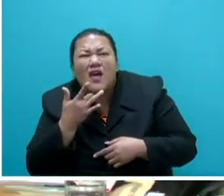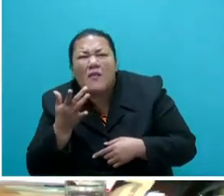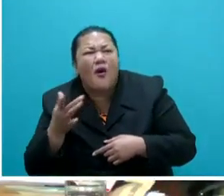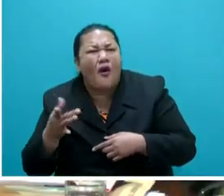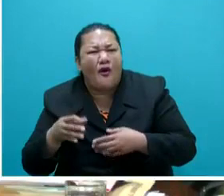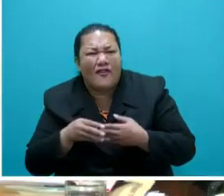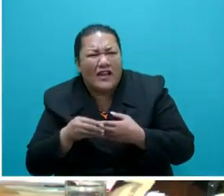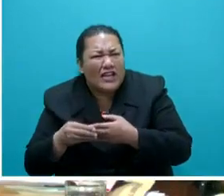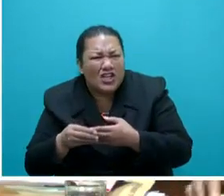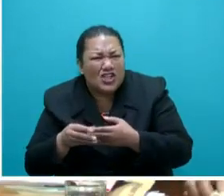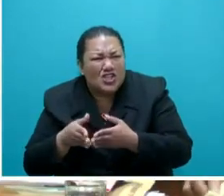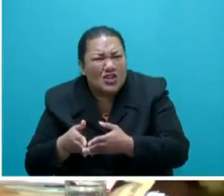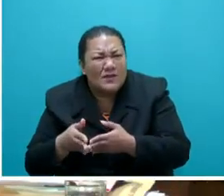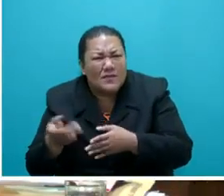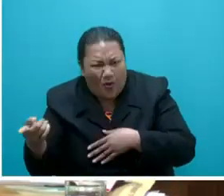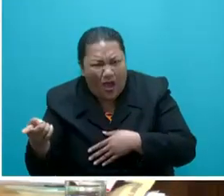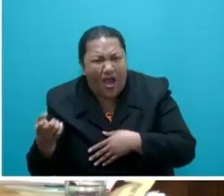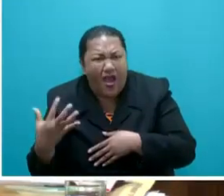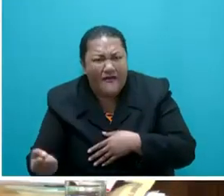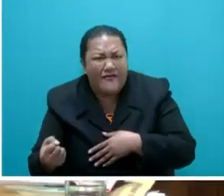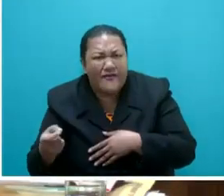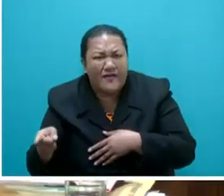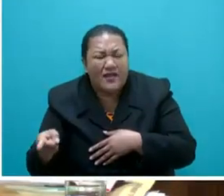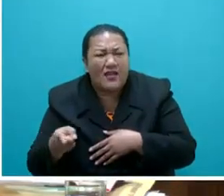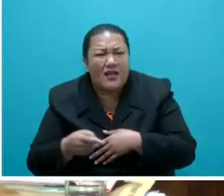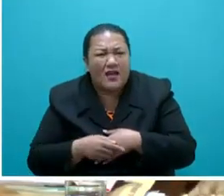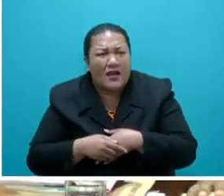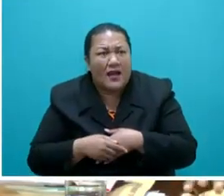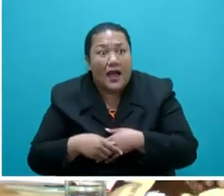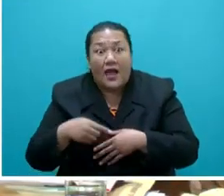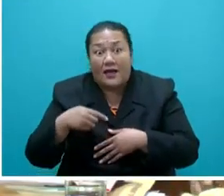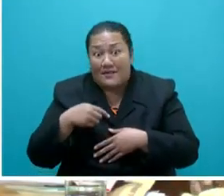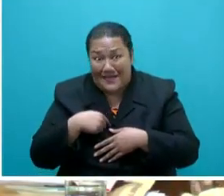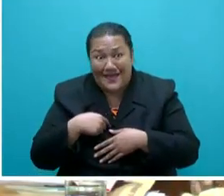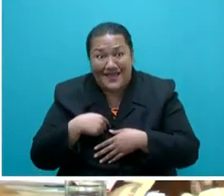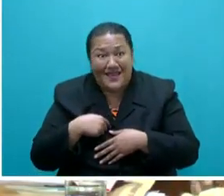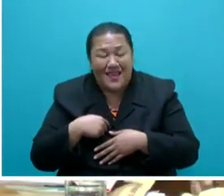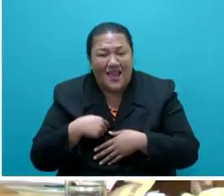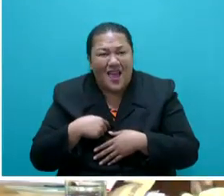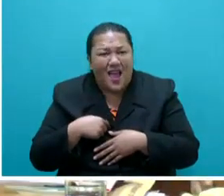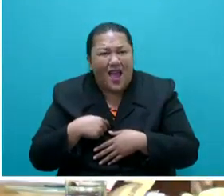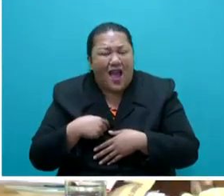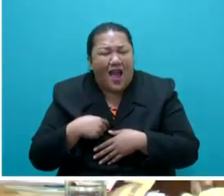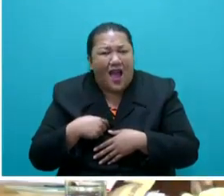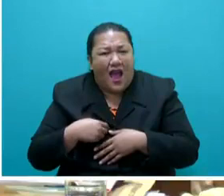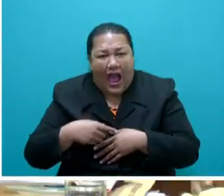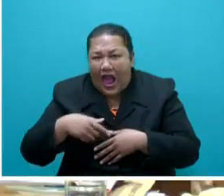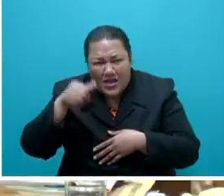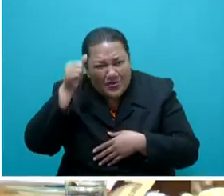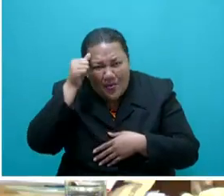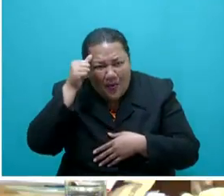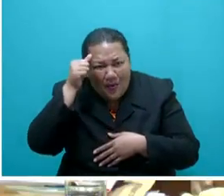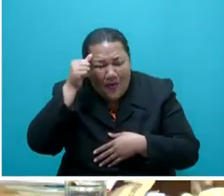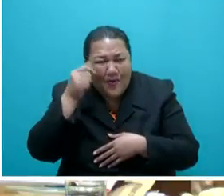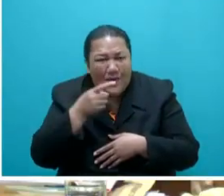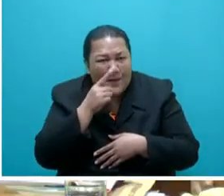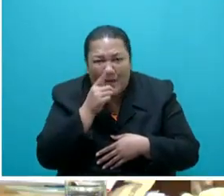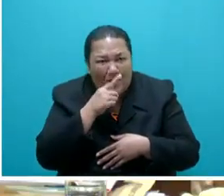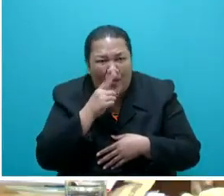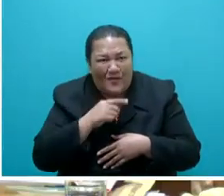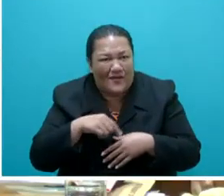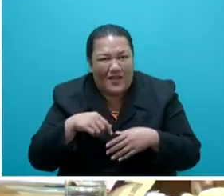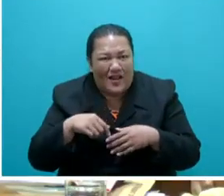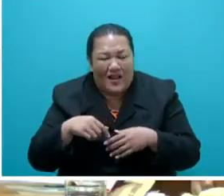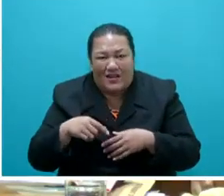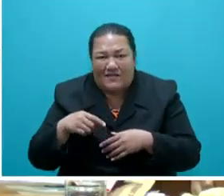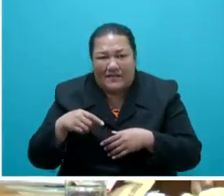want? I doubt it. No wonder His Excellency saw it fit to speak on this matter.